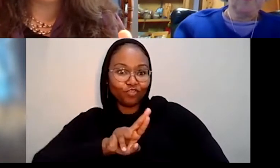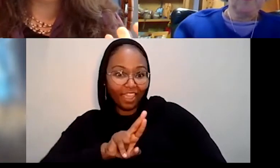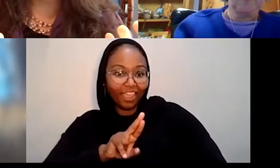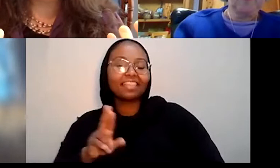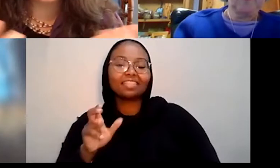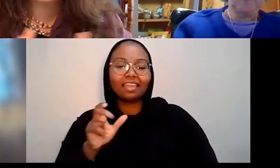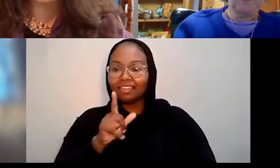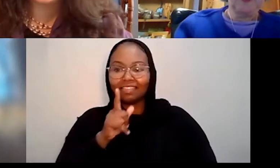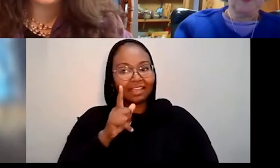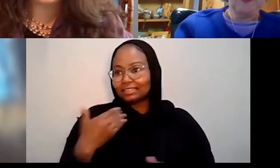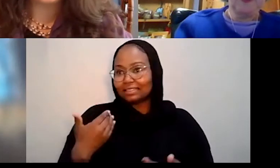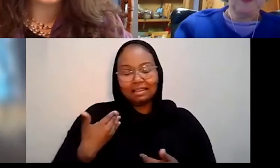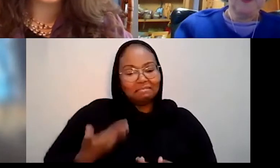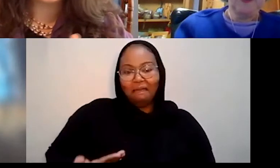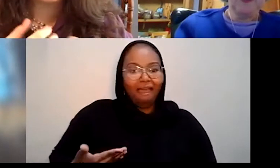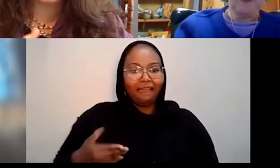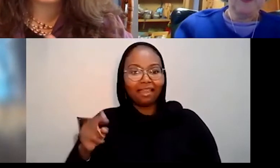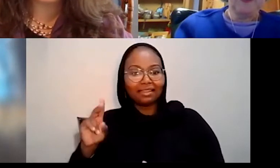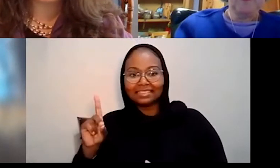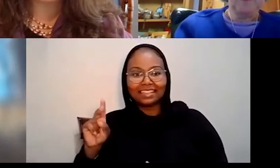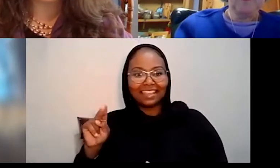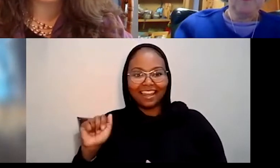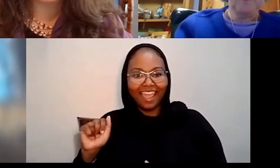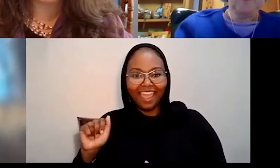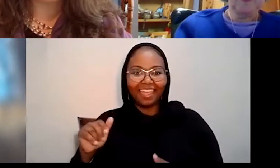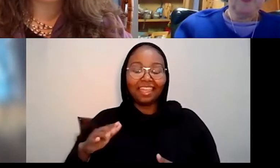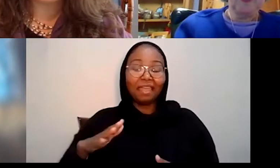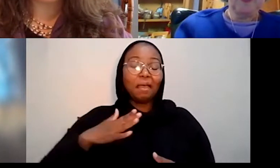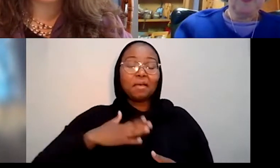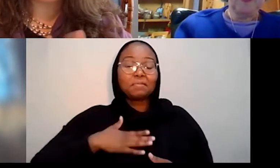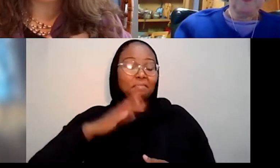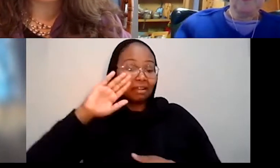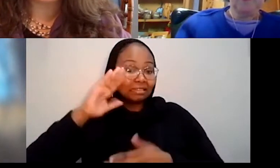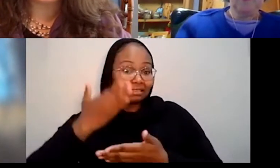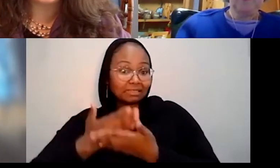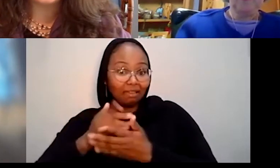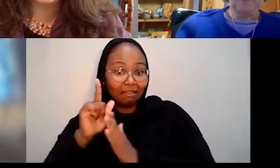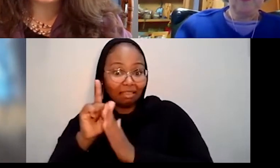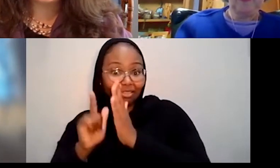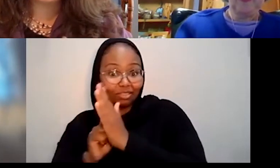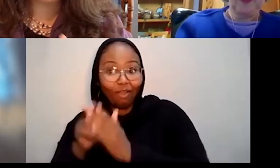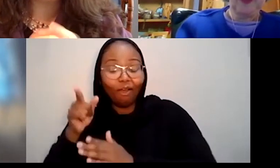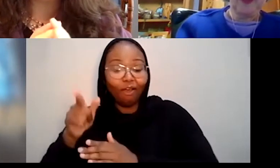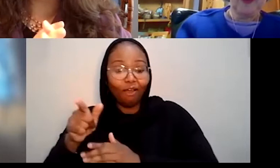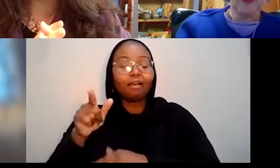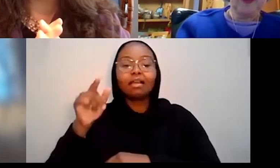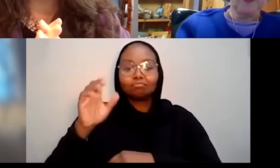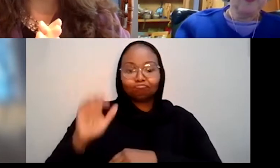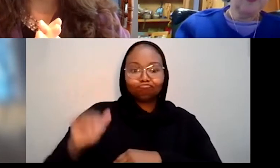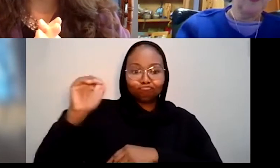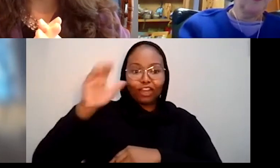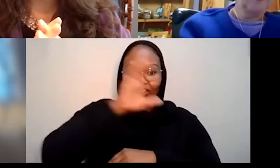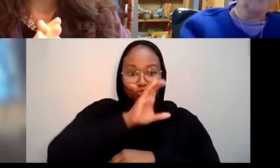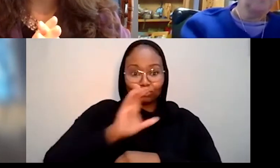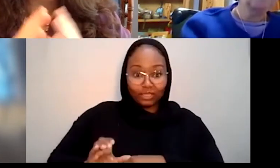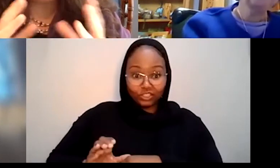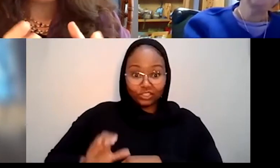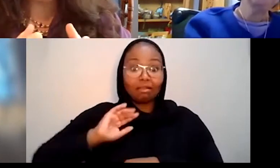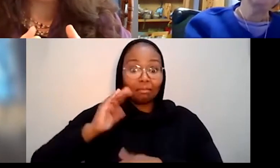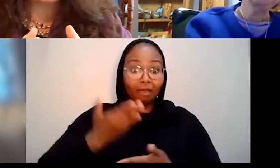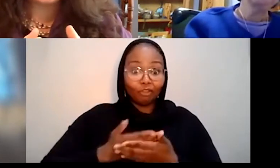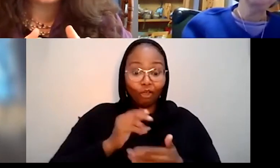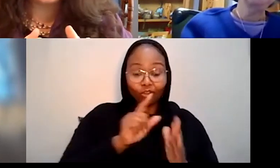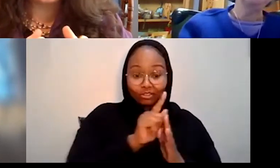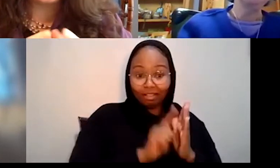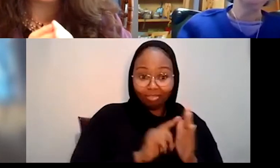son-in-law is also a convert, raised Christian. My daughter's in-laws are Christian. And this idea that we're all